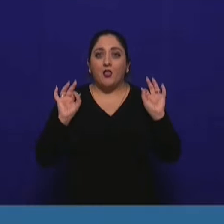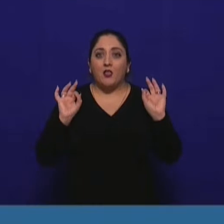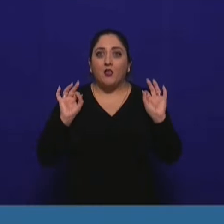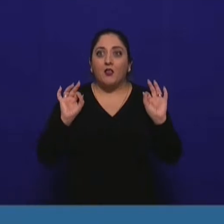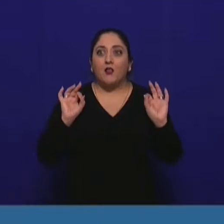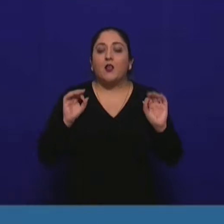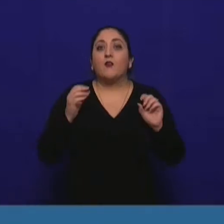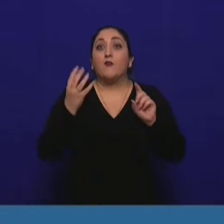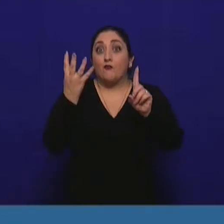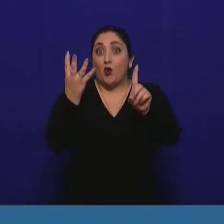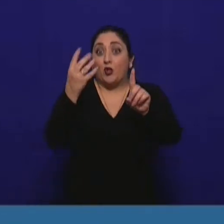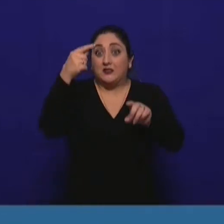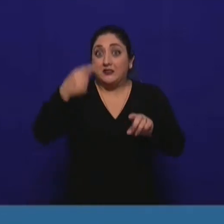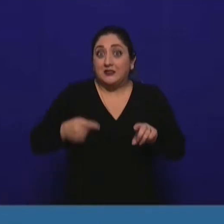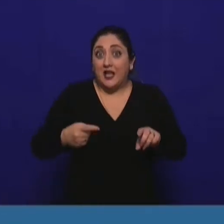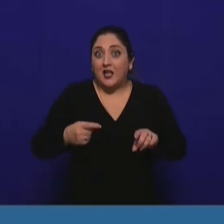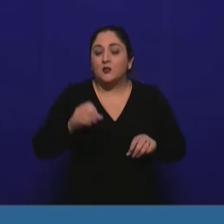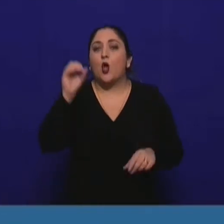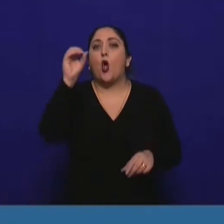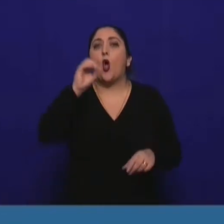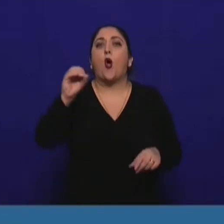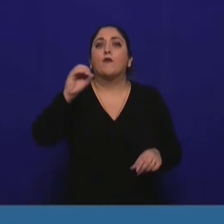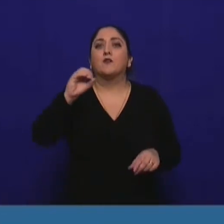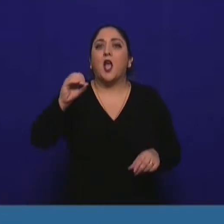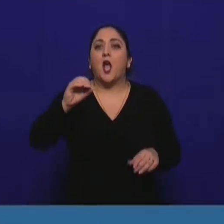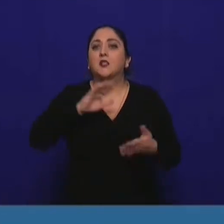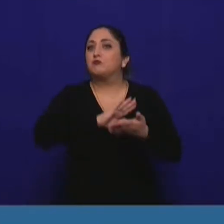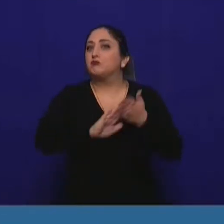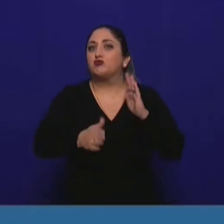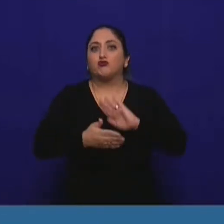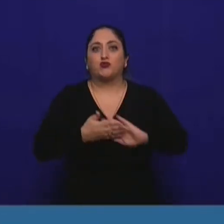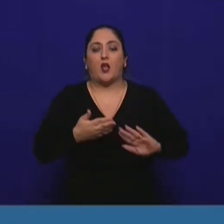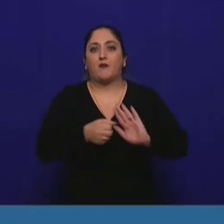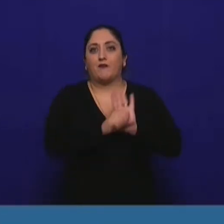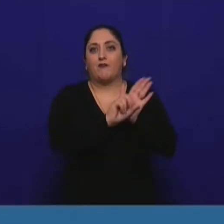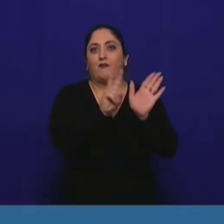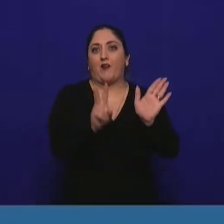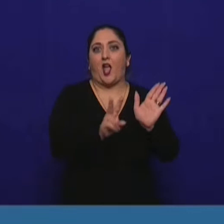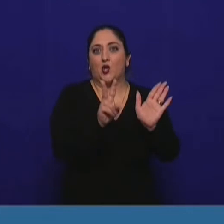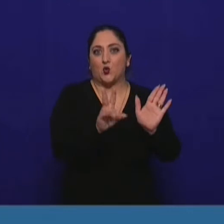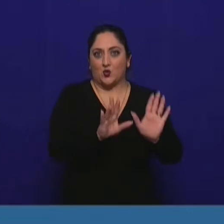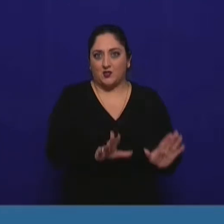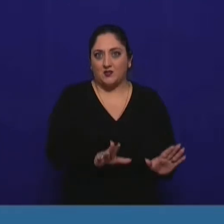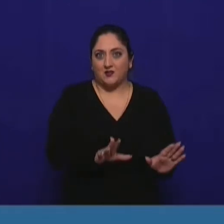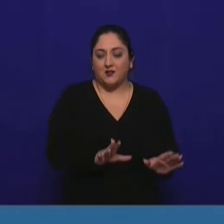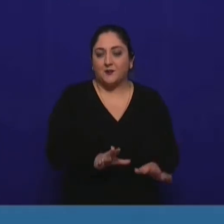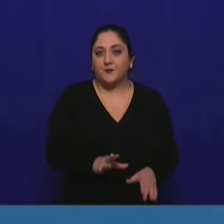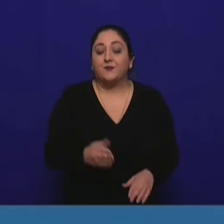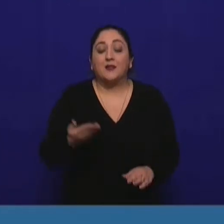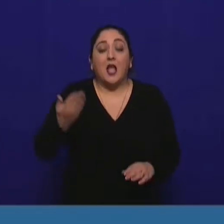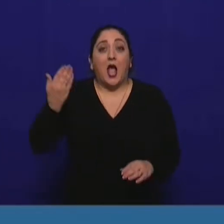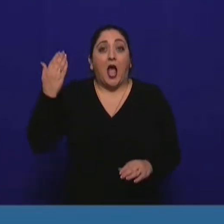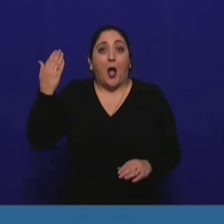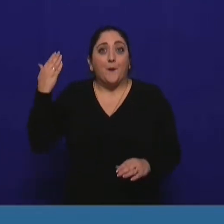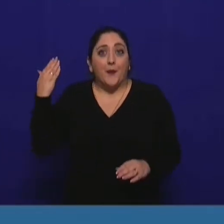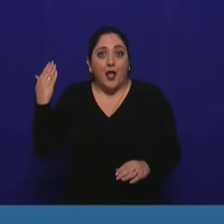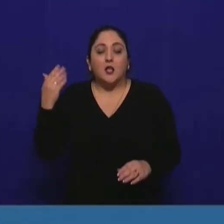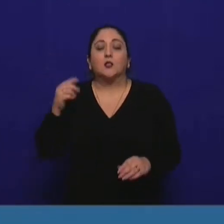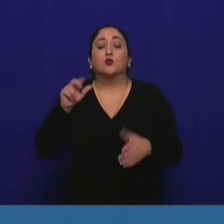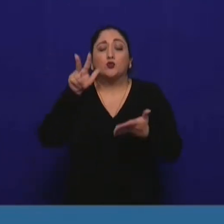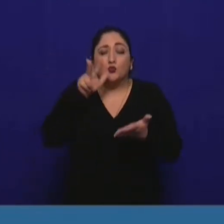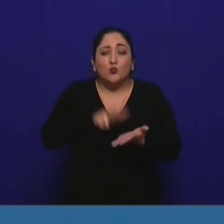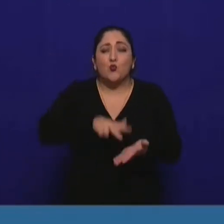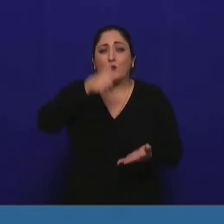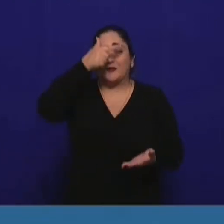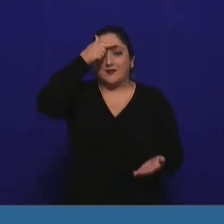wara 14 il-ġurnata ma jkunx għadu infettiv iktar. U allura aħna qabel konna nagħmlu test biex nkunu